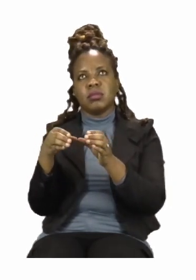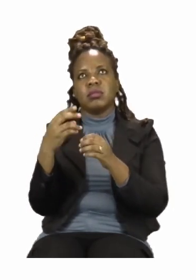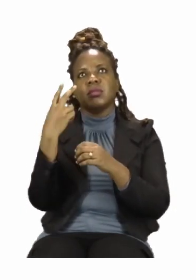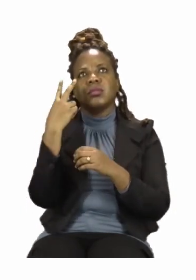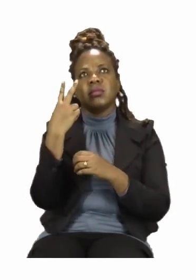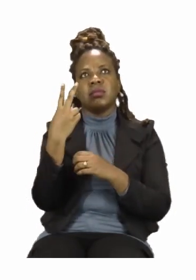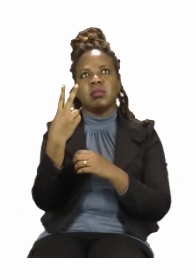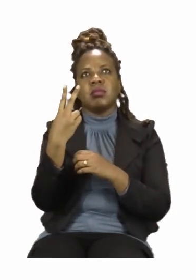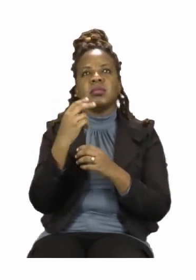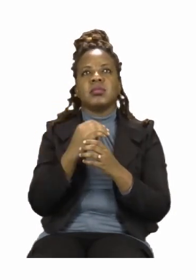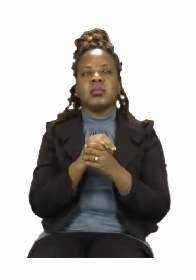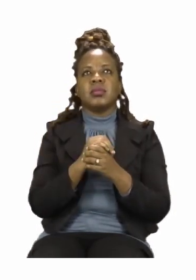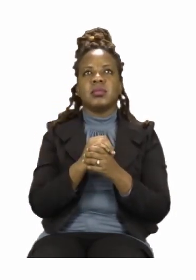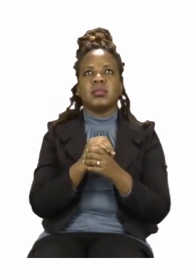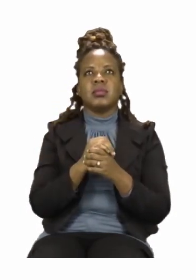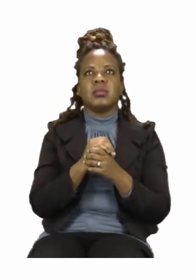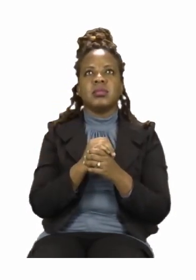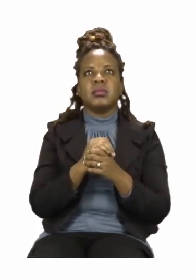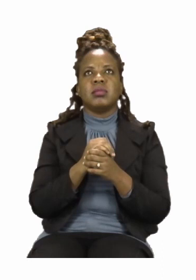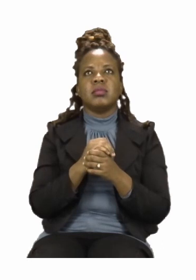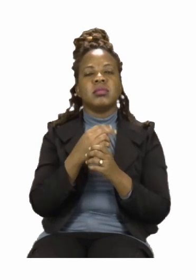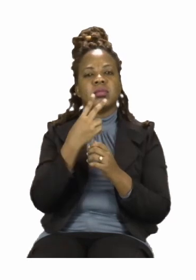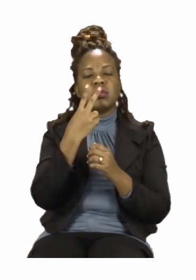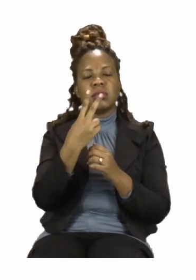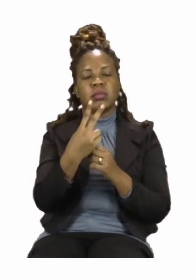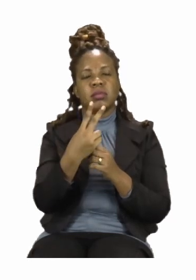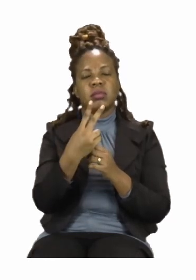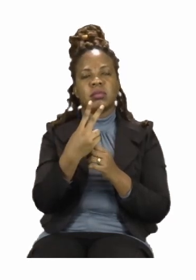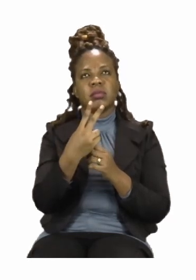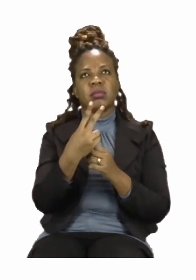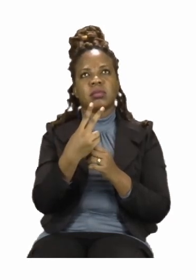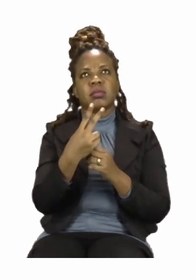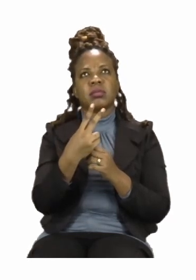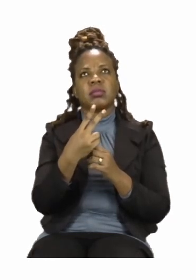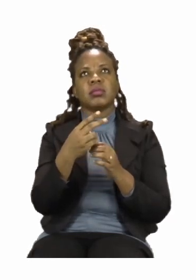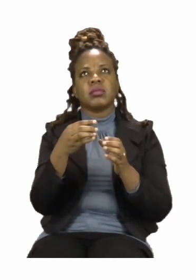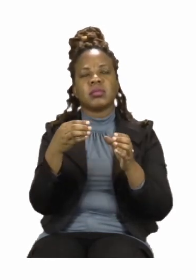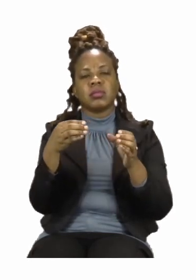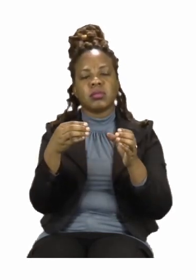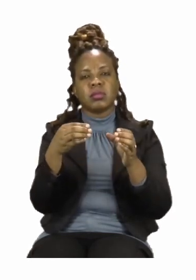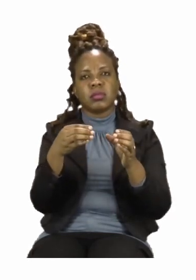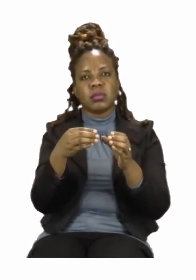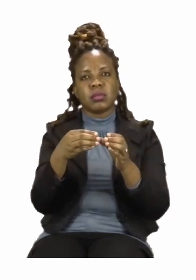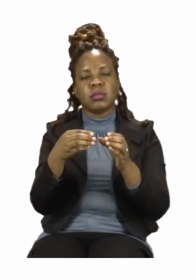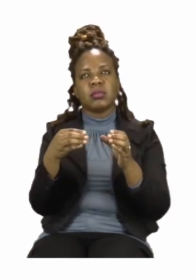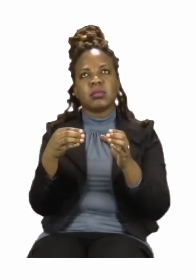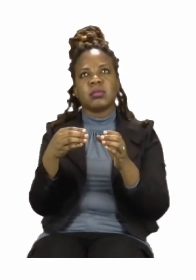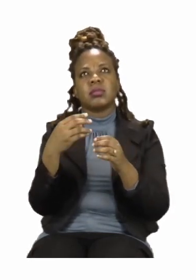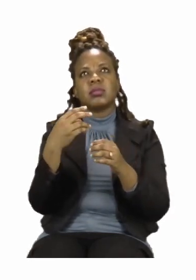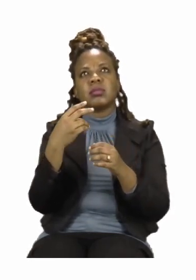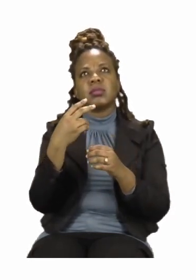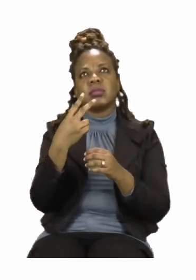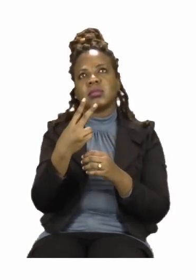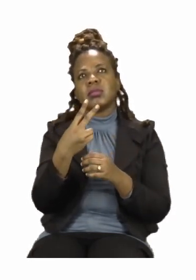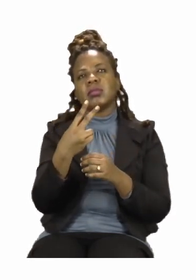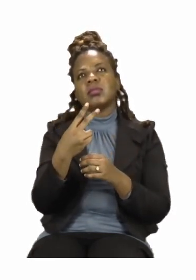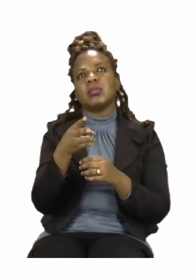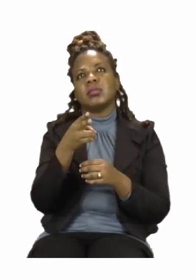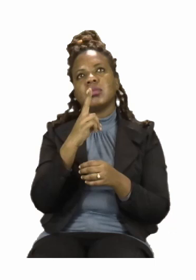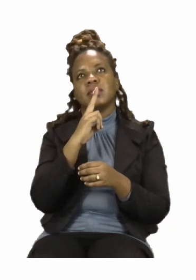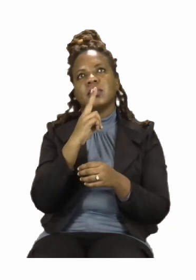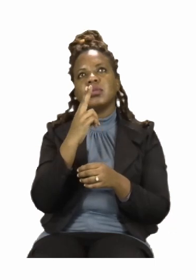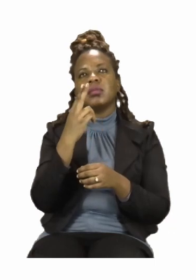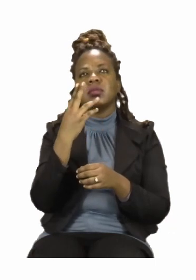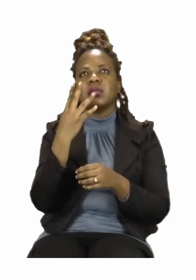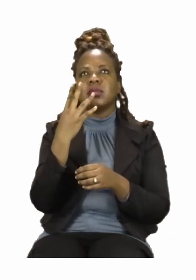2. And 2 groups of 2, as you can see, will equal 4. So we are going